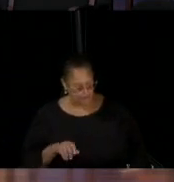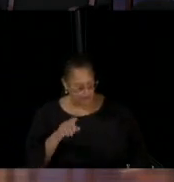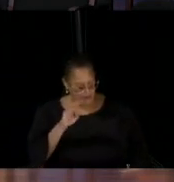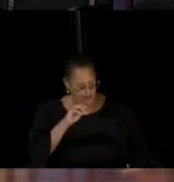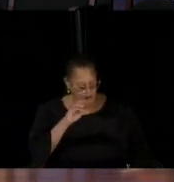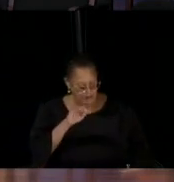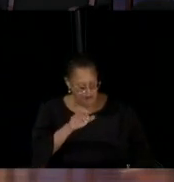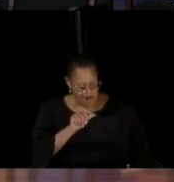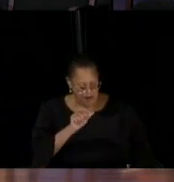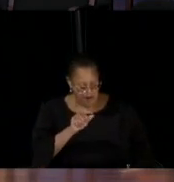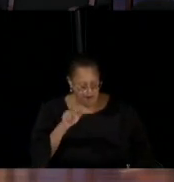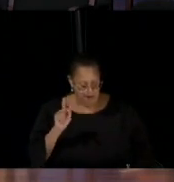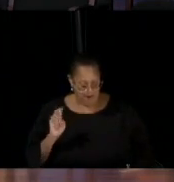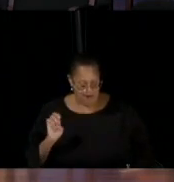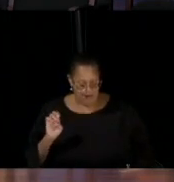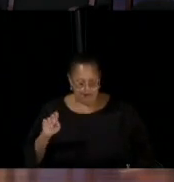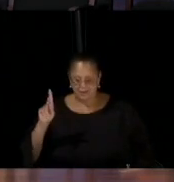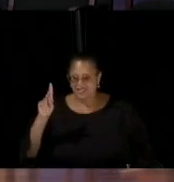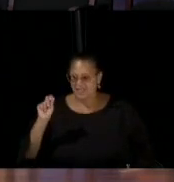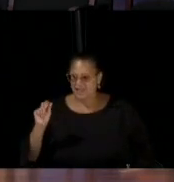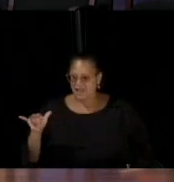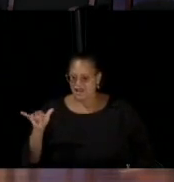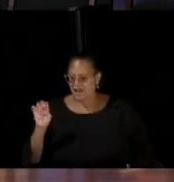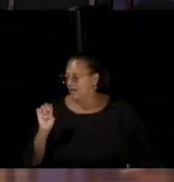Maya Elise Kay.